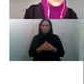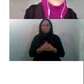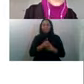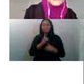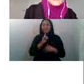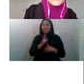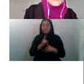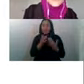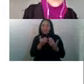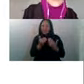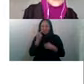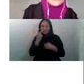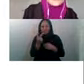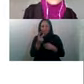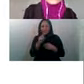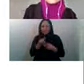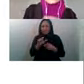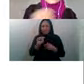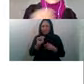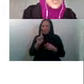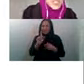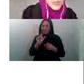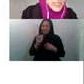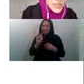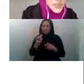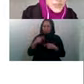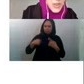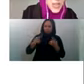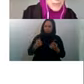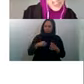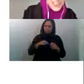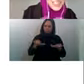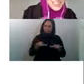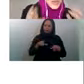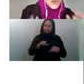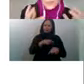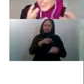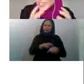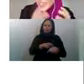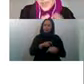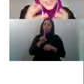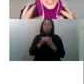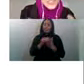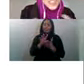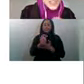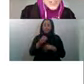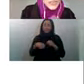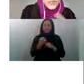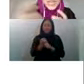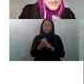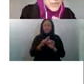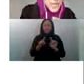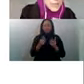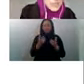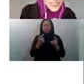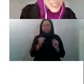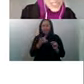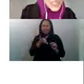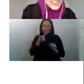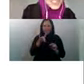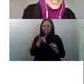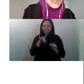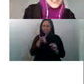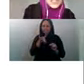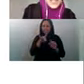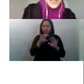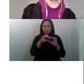it's been something that we have done for 1400 years. But again, it's hard to find causes unless you have MMCC